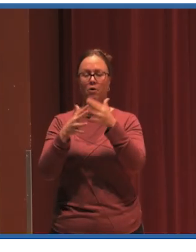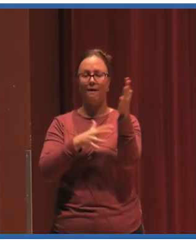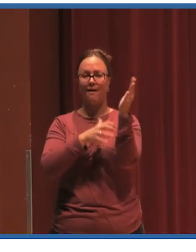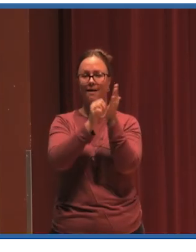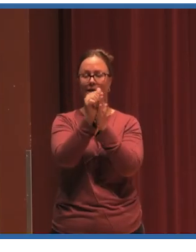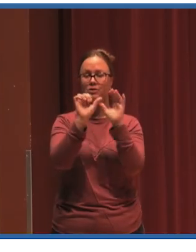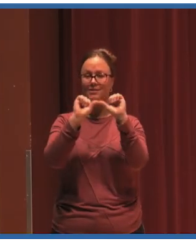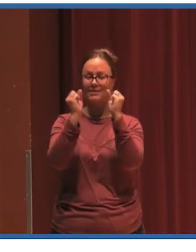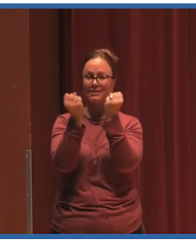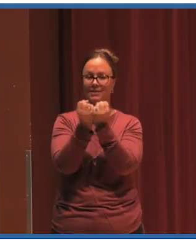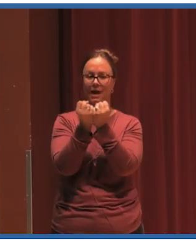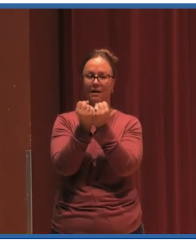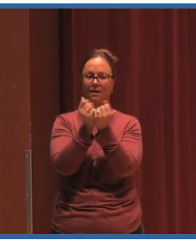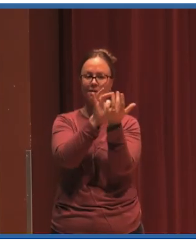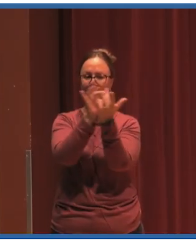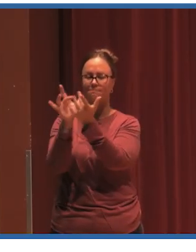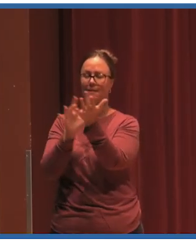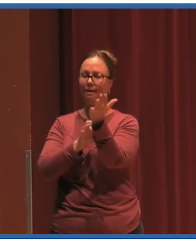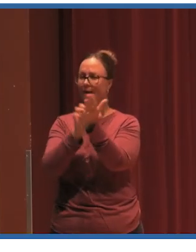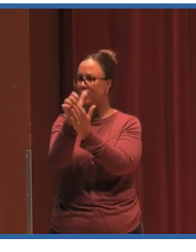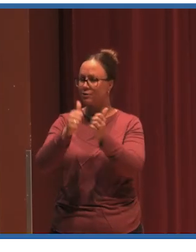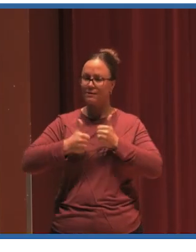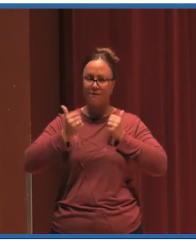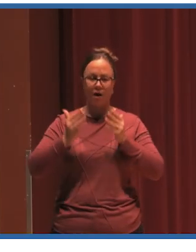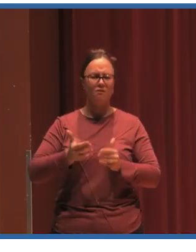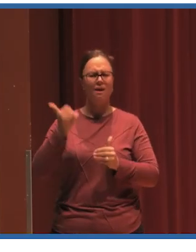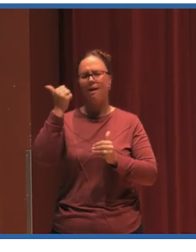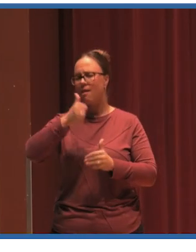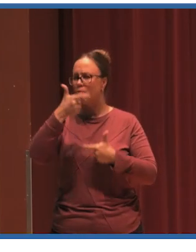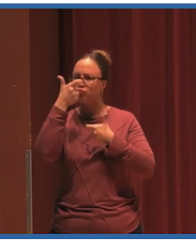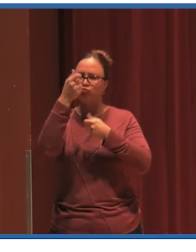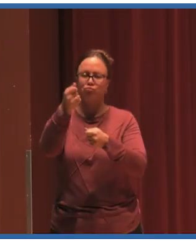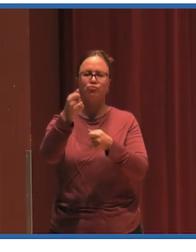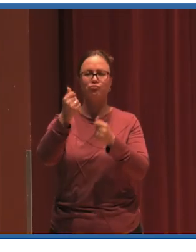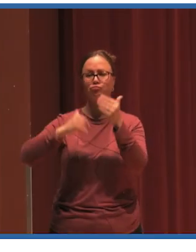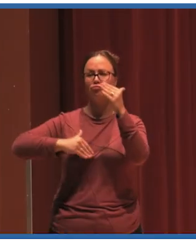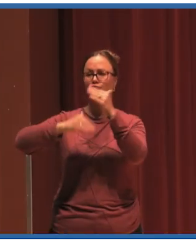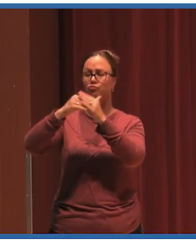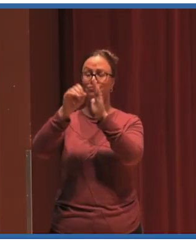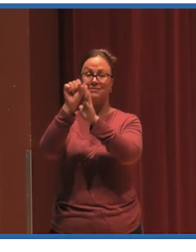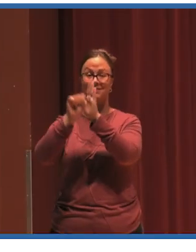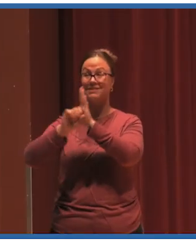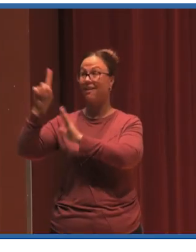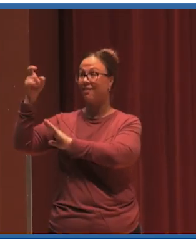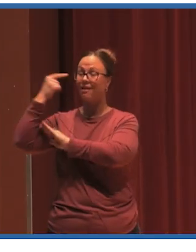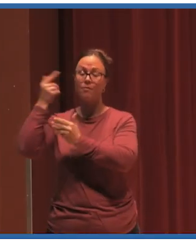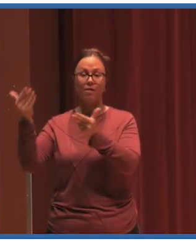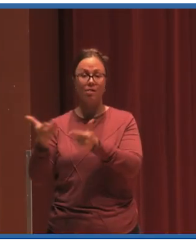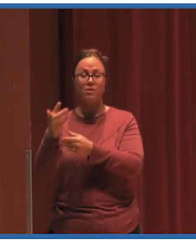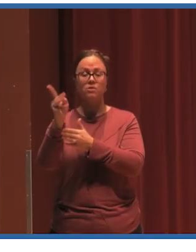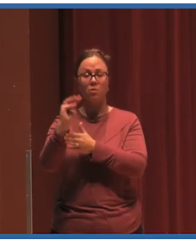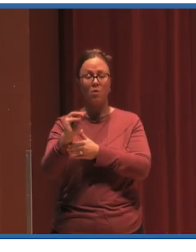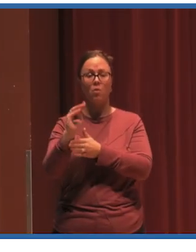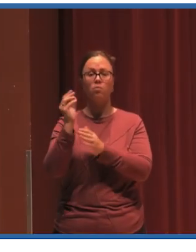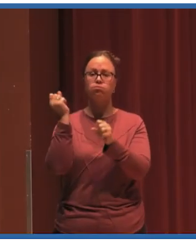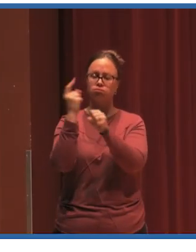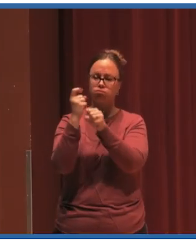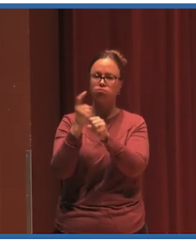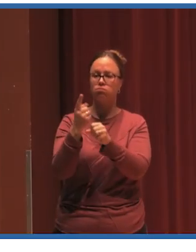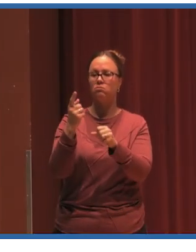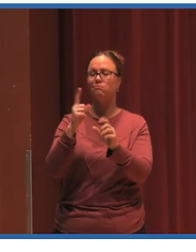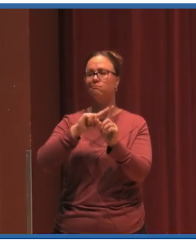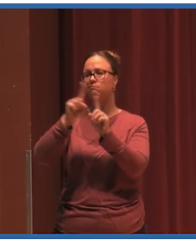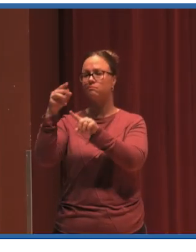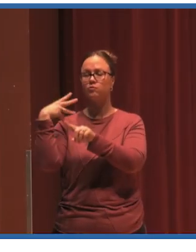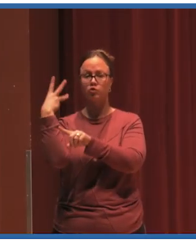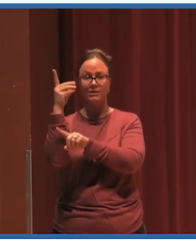cancer survivors and anyone interested up to the state capitol here in Des Moines. Once a year, we head out to Washington, D.C.